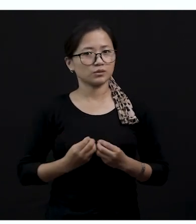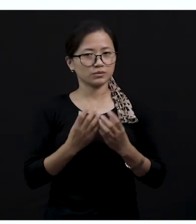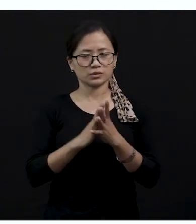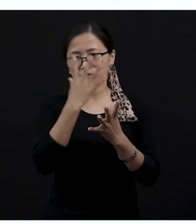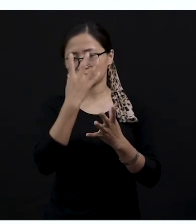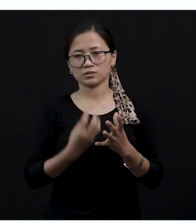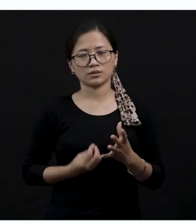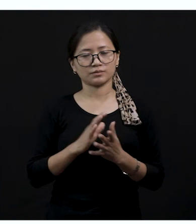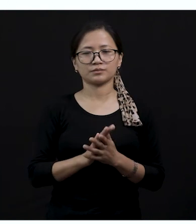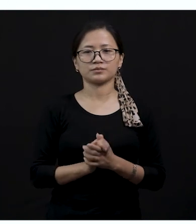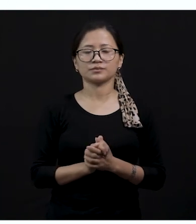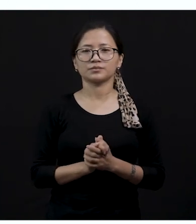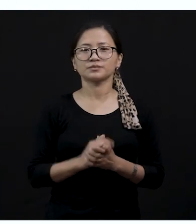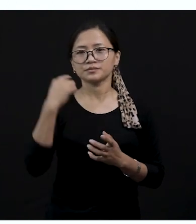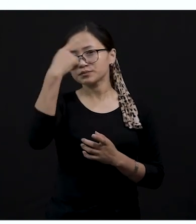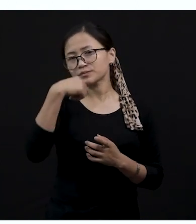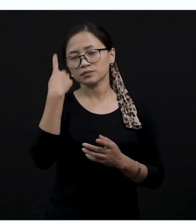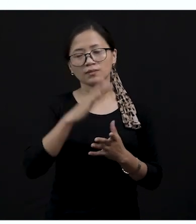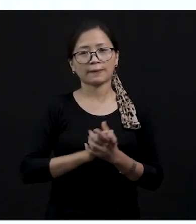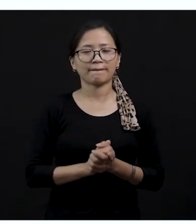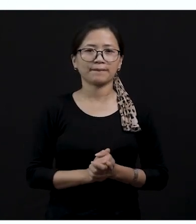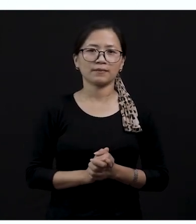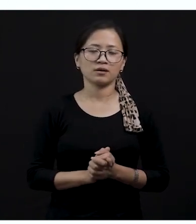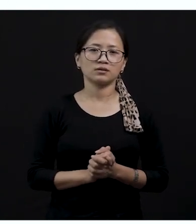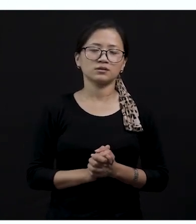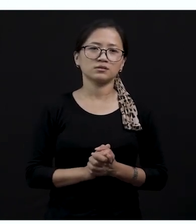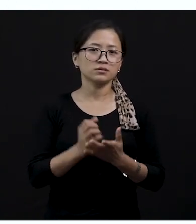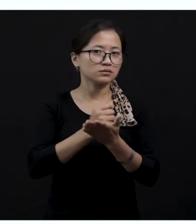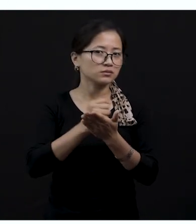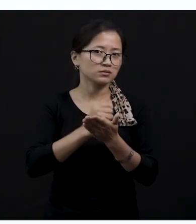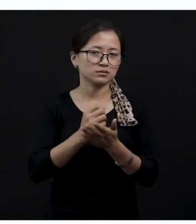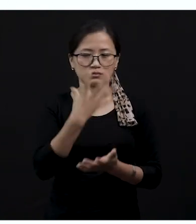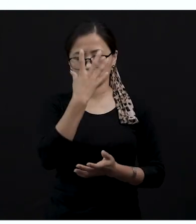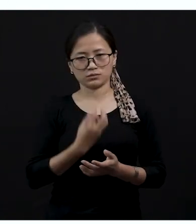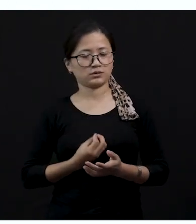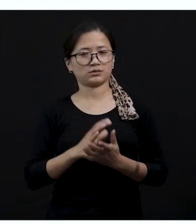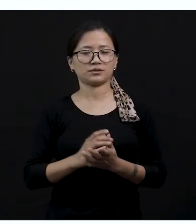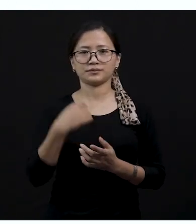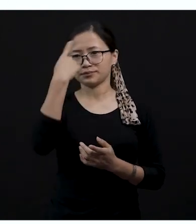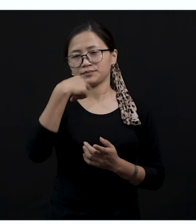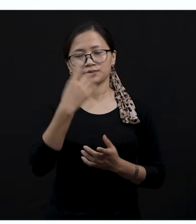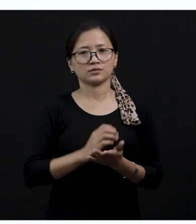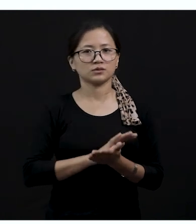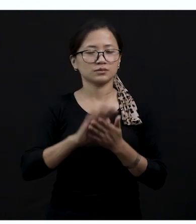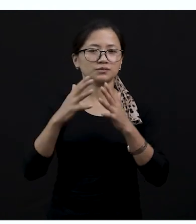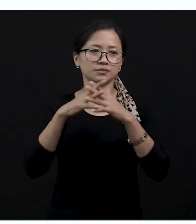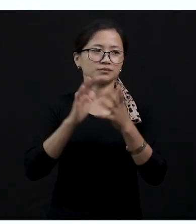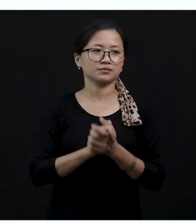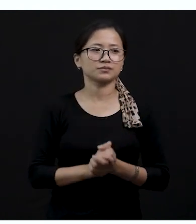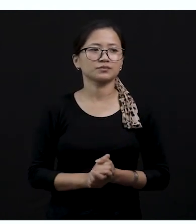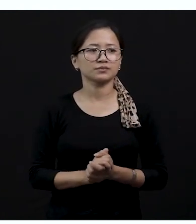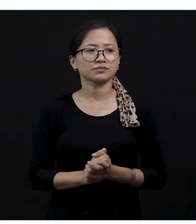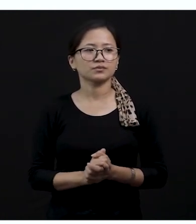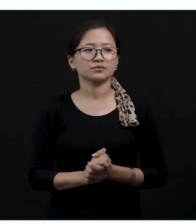okay, a sad mood, okay? The bright mood is done already for you. Try to find out the gloomy mood, okay? That will be a homework for all of